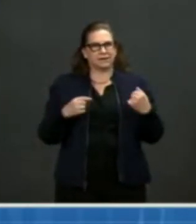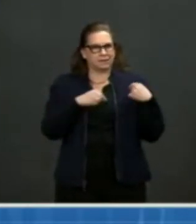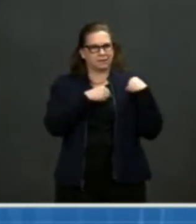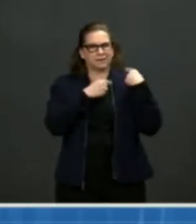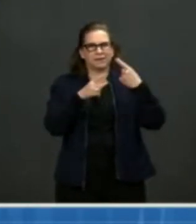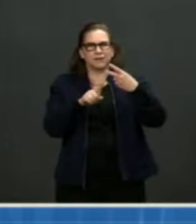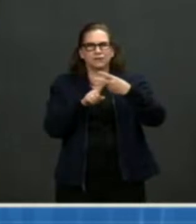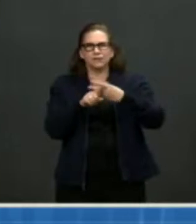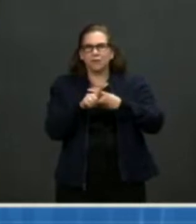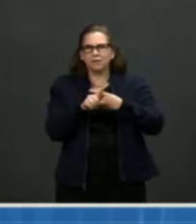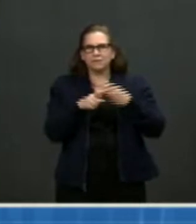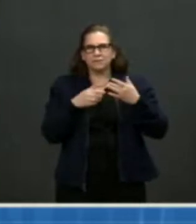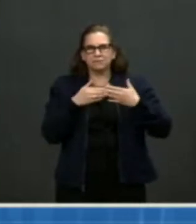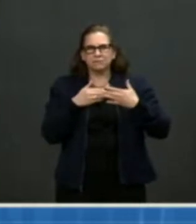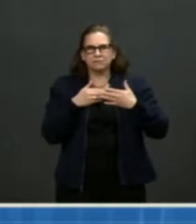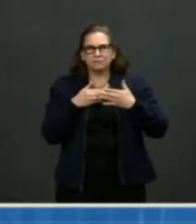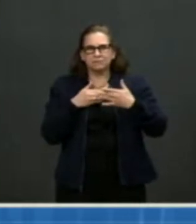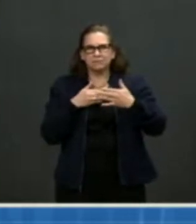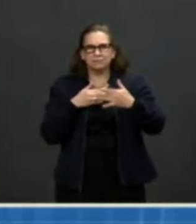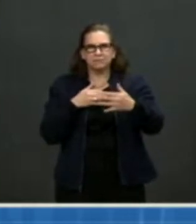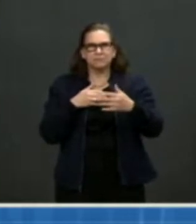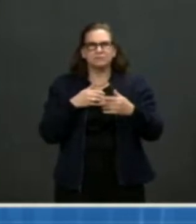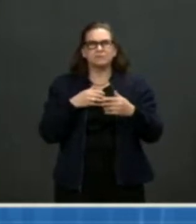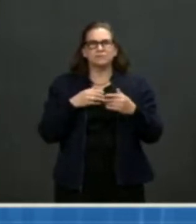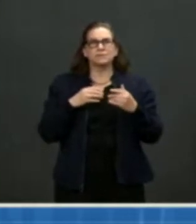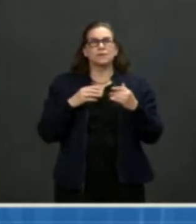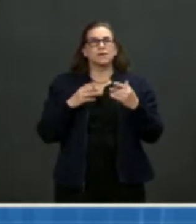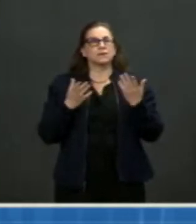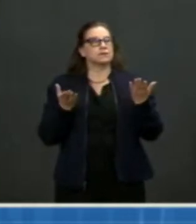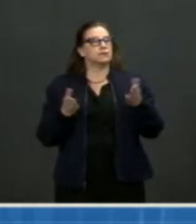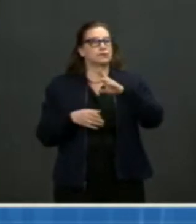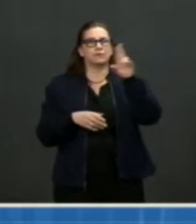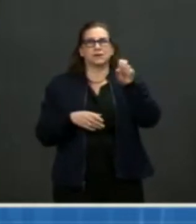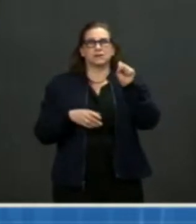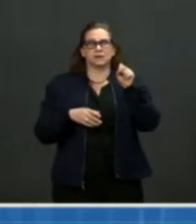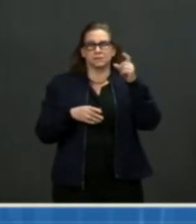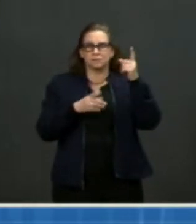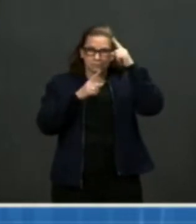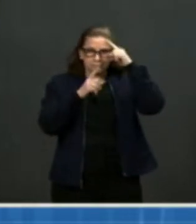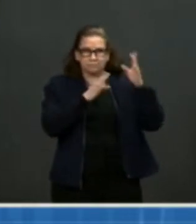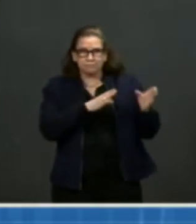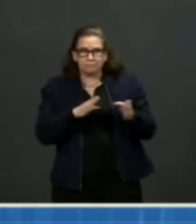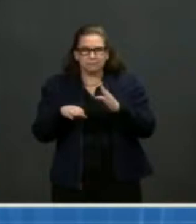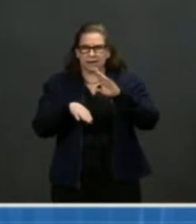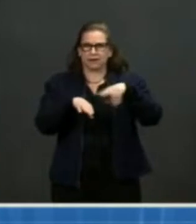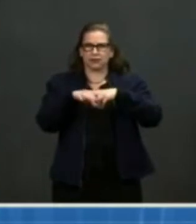COVID-19. At the heart of our plan are a number of critical activities.